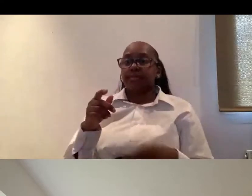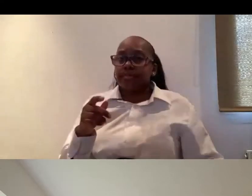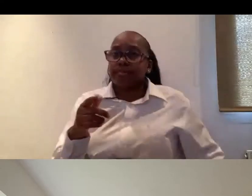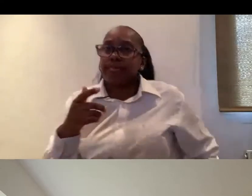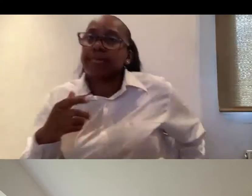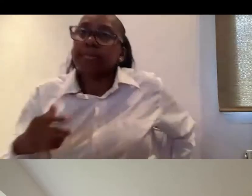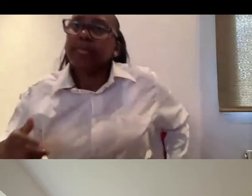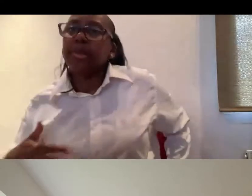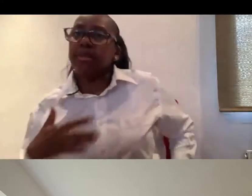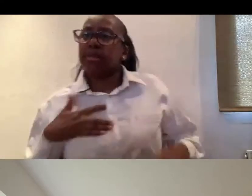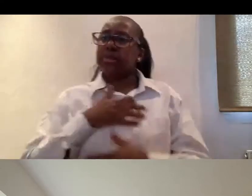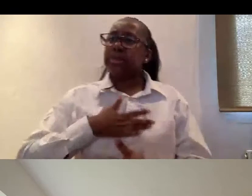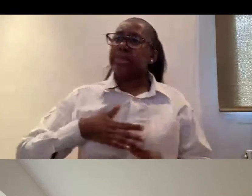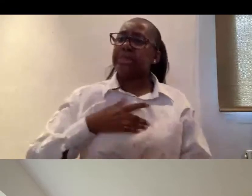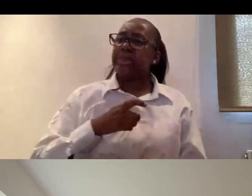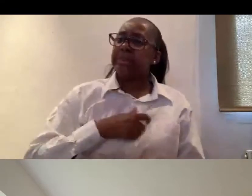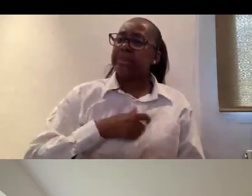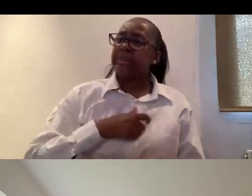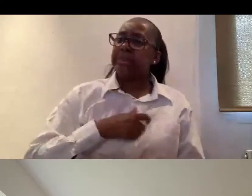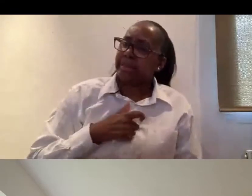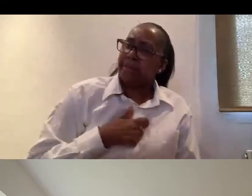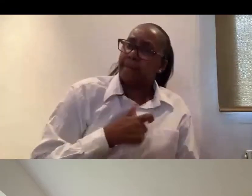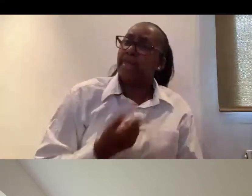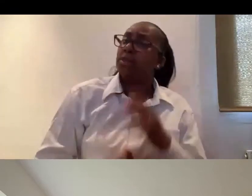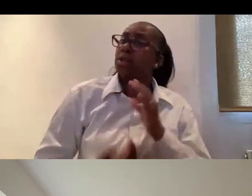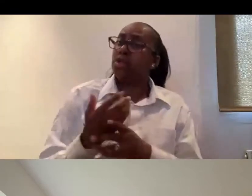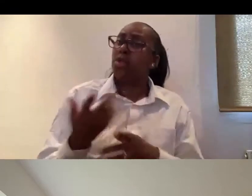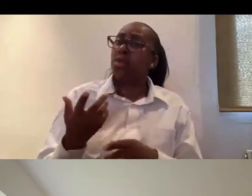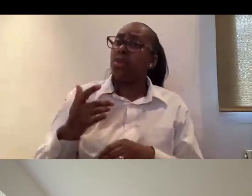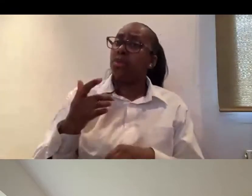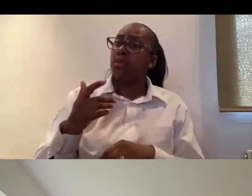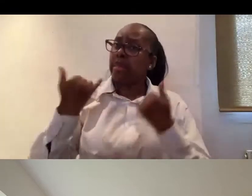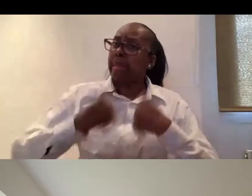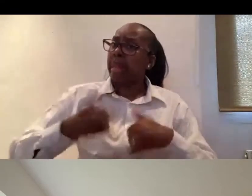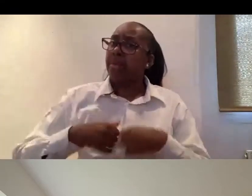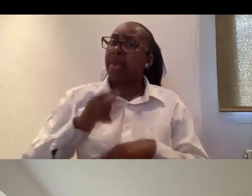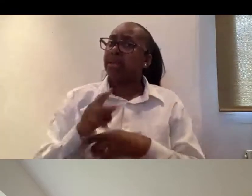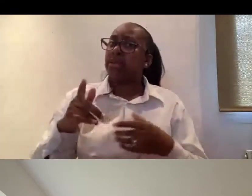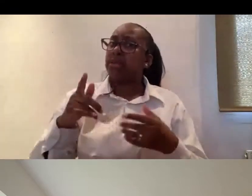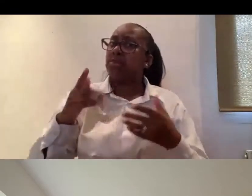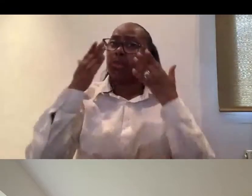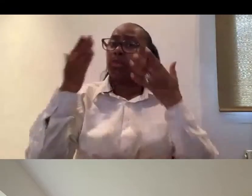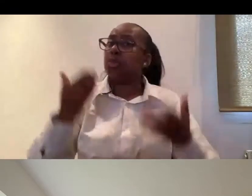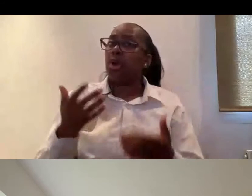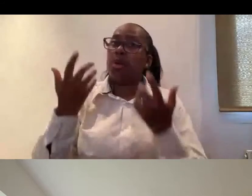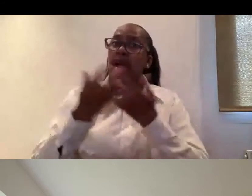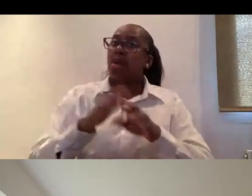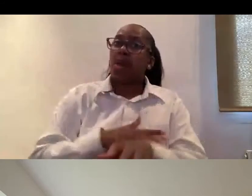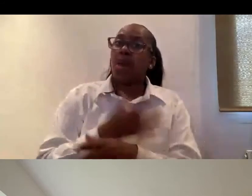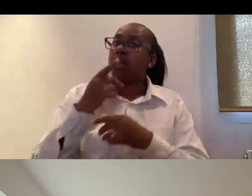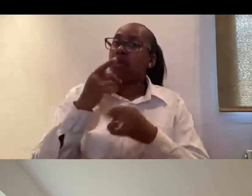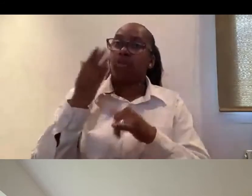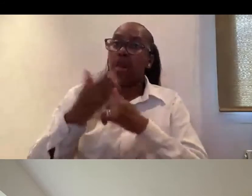anxiety provoking is this is a new illness, relatively new illness, and actually, we don't quite know how long your symptoms are going